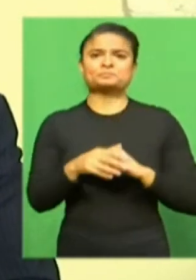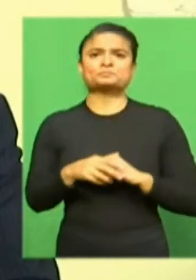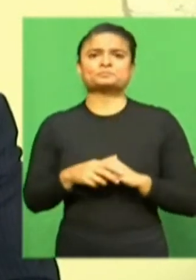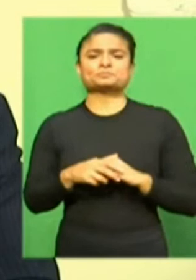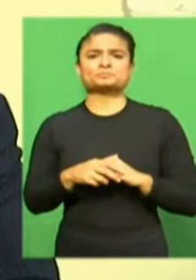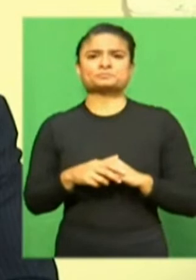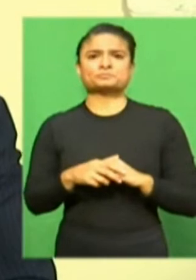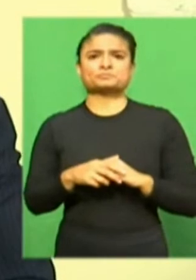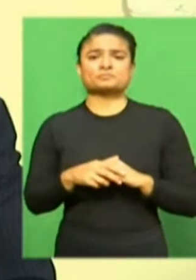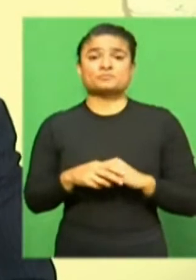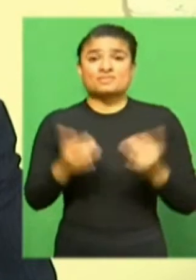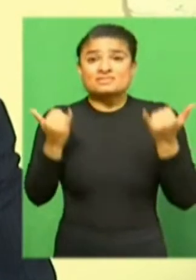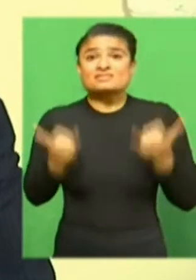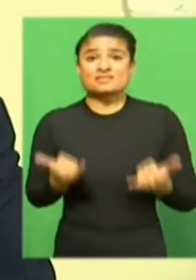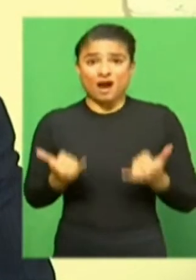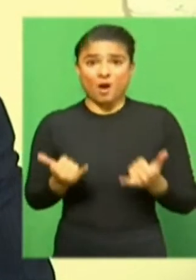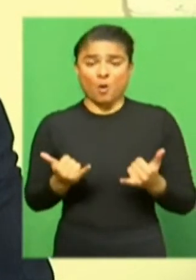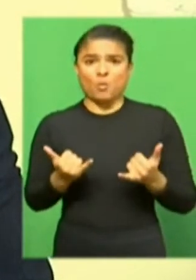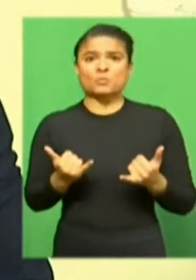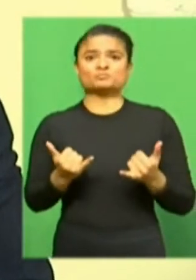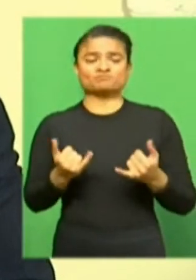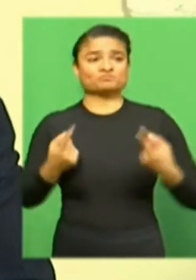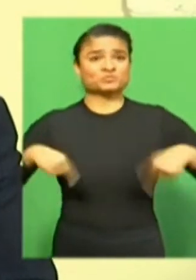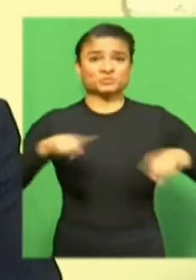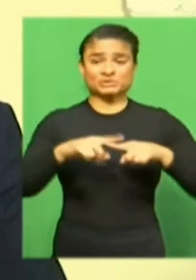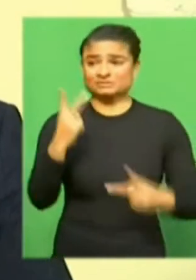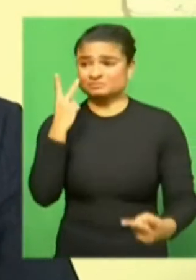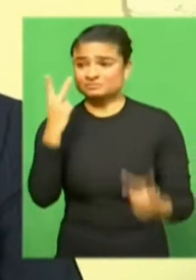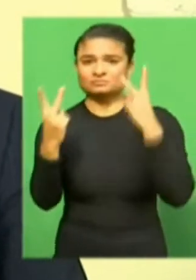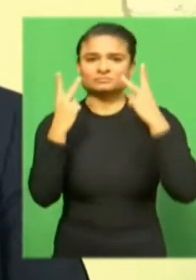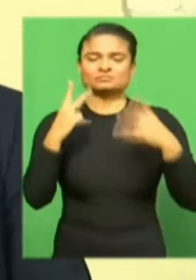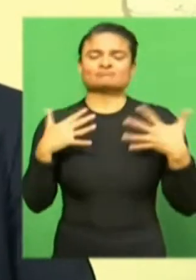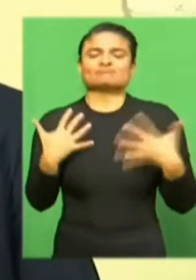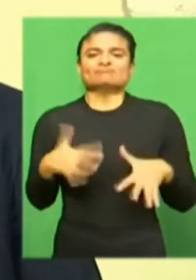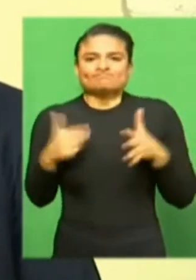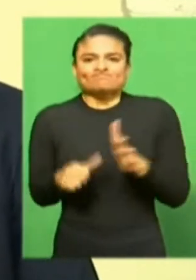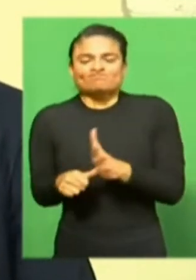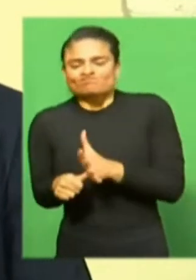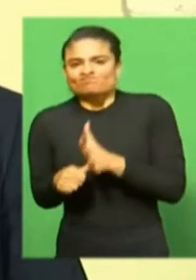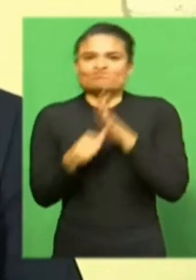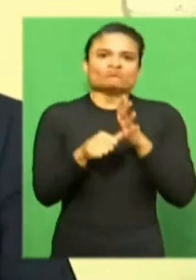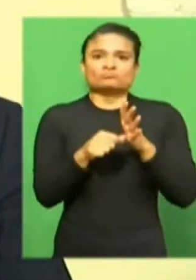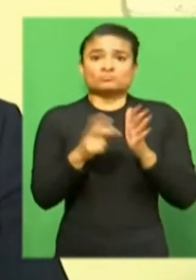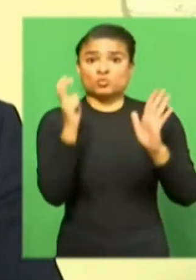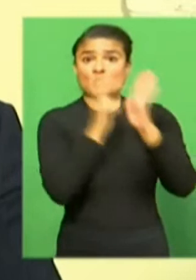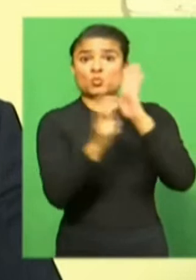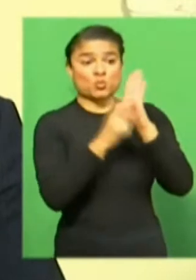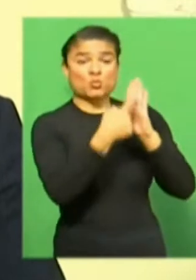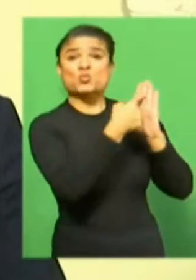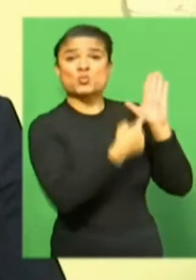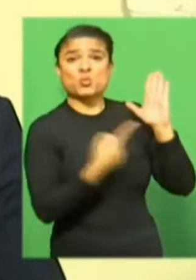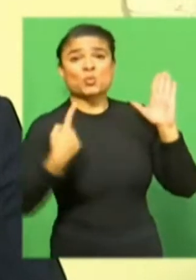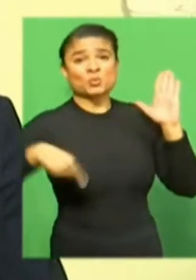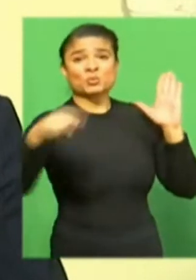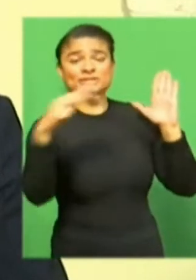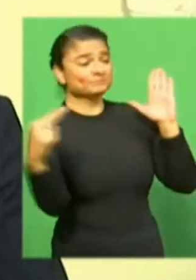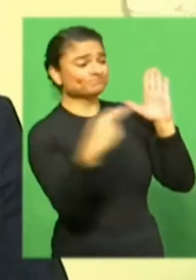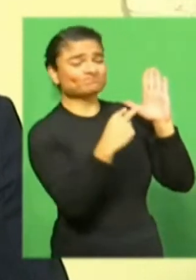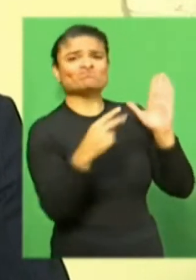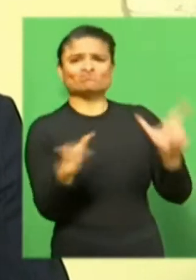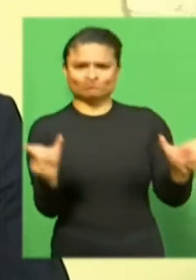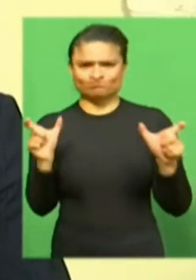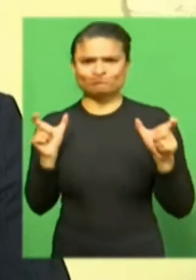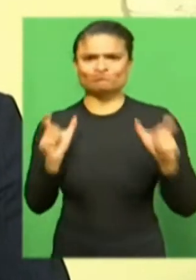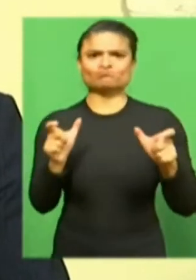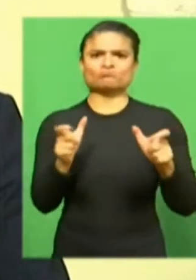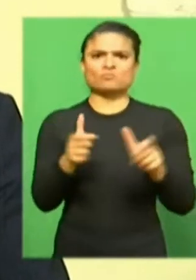than ever, we need to adhere to the basic precautions so that we can limit the